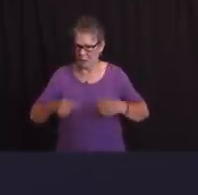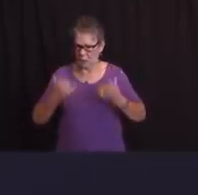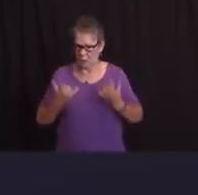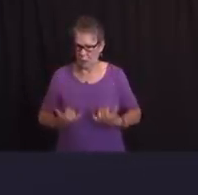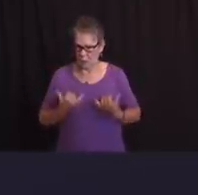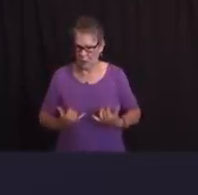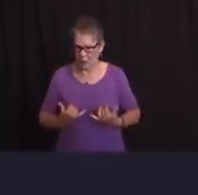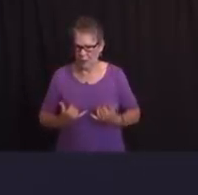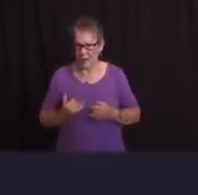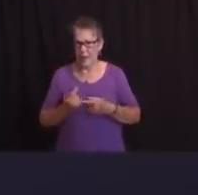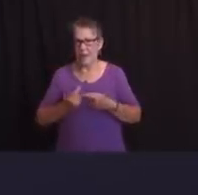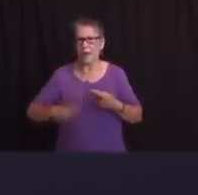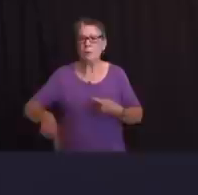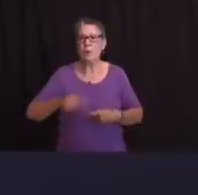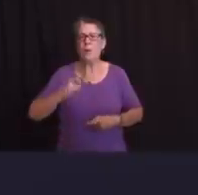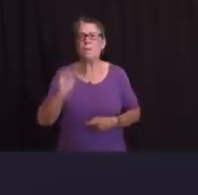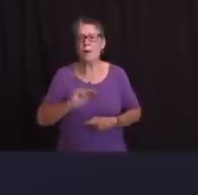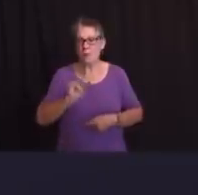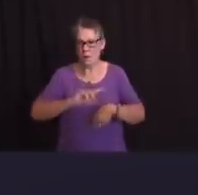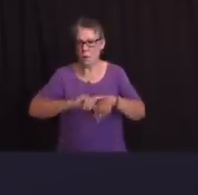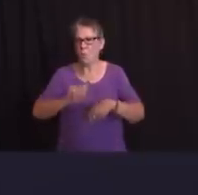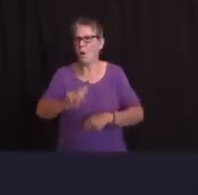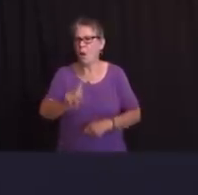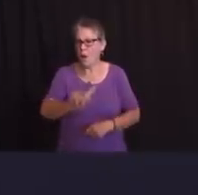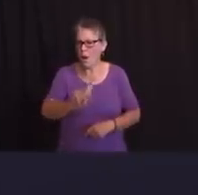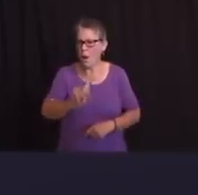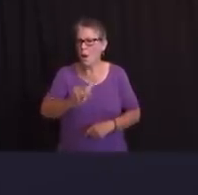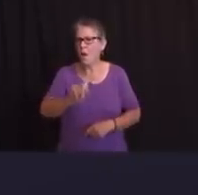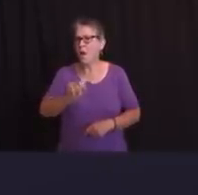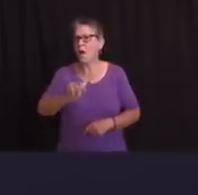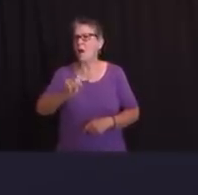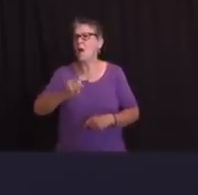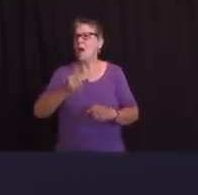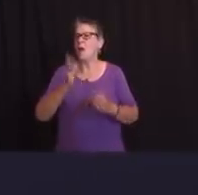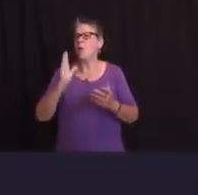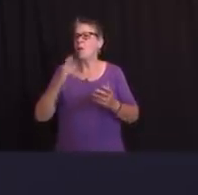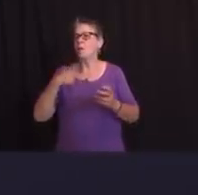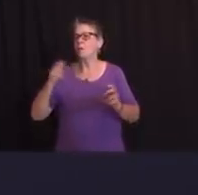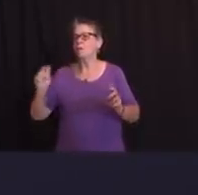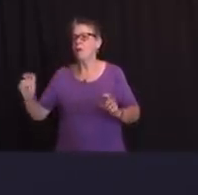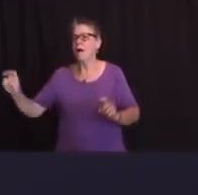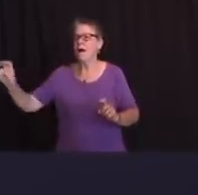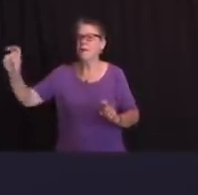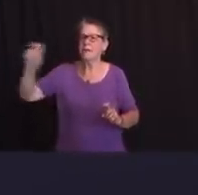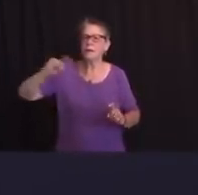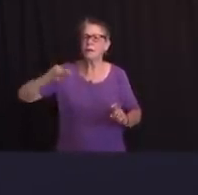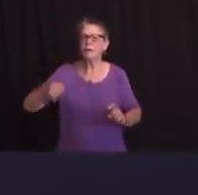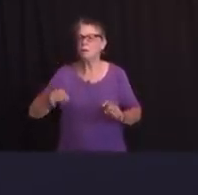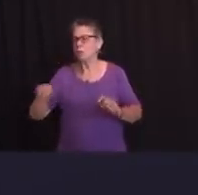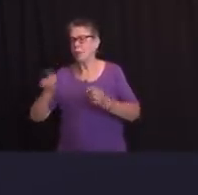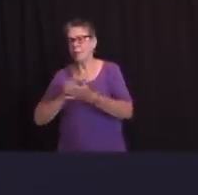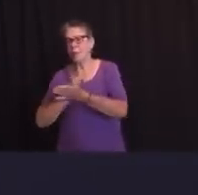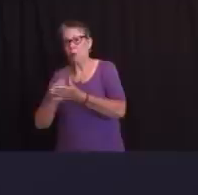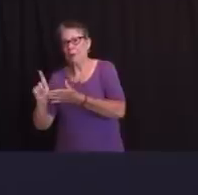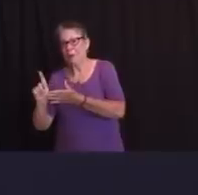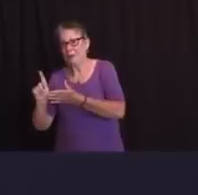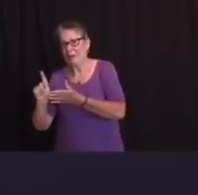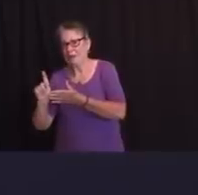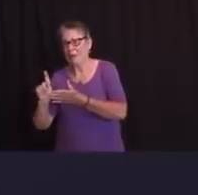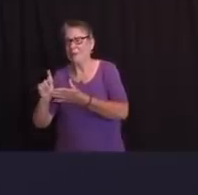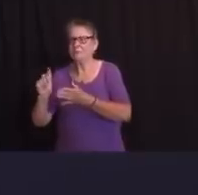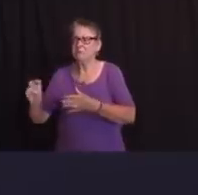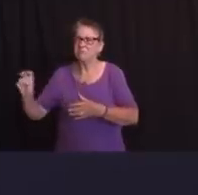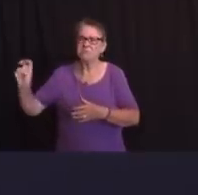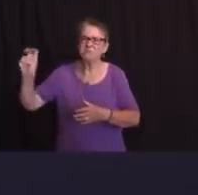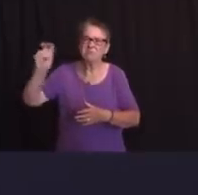from today at 1 o'clock, and we'll be on the road for one reason or another over the course of the next number of days, and we'll